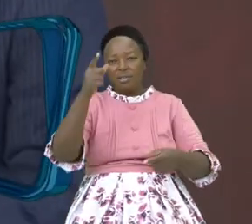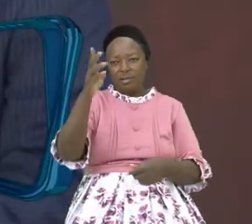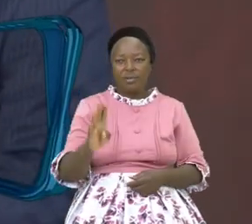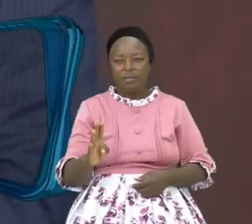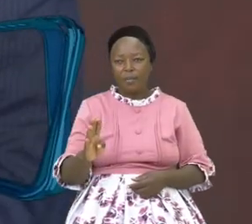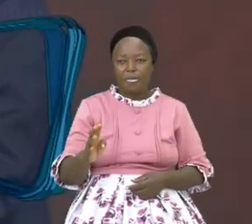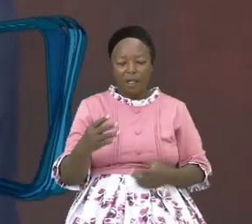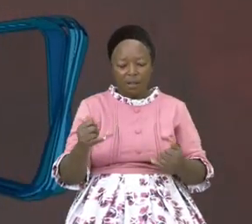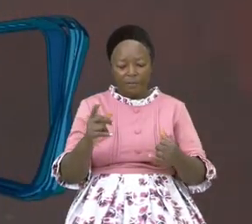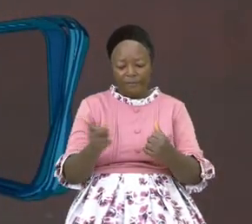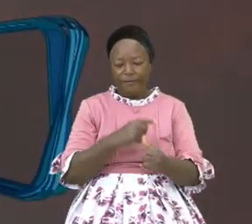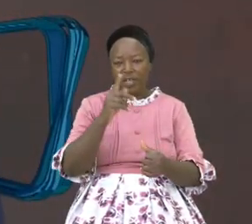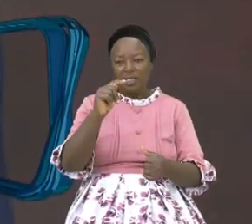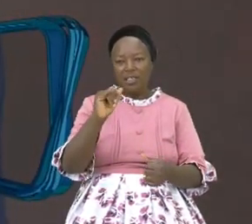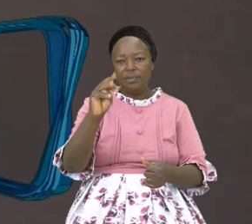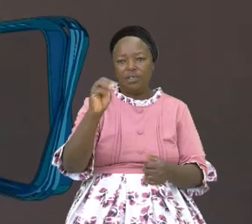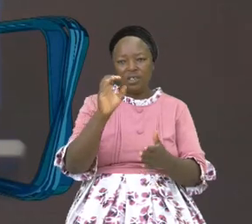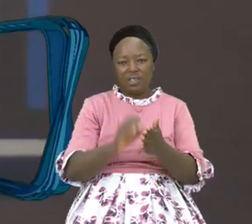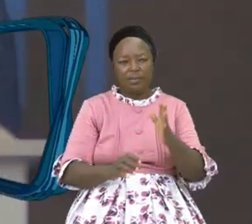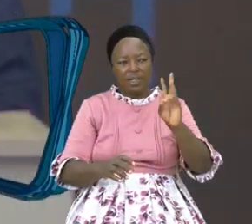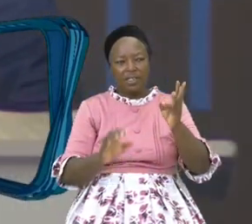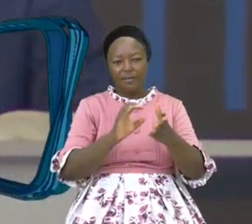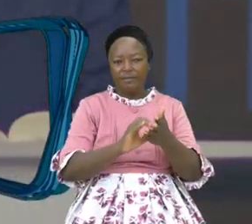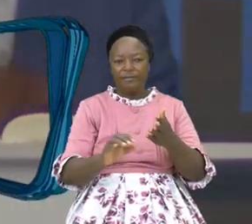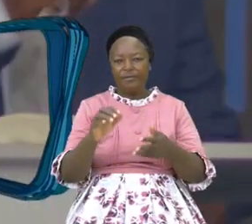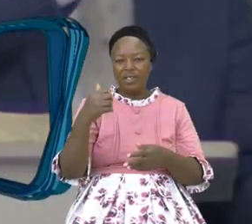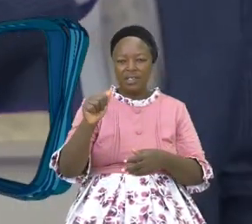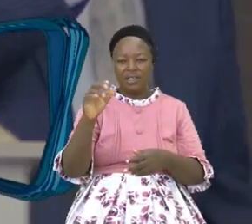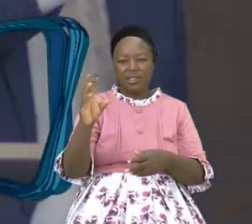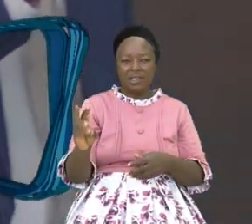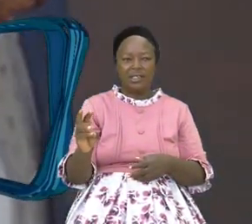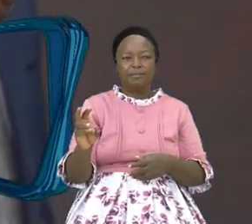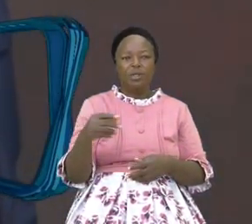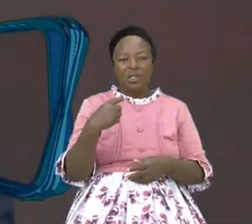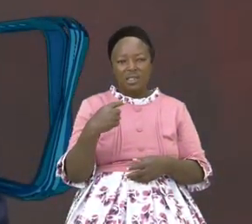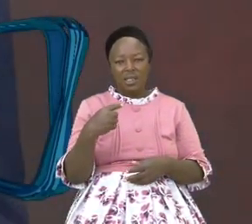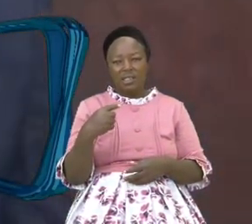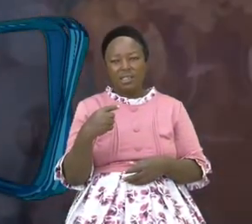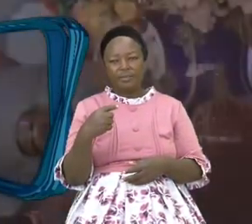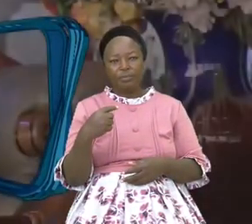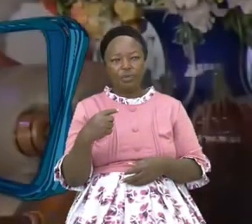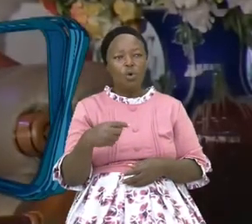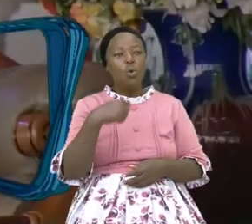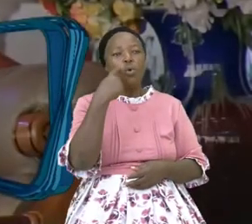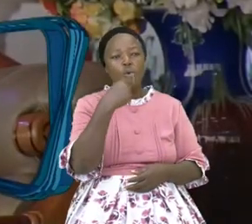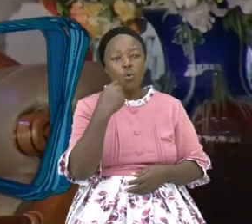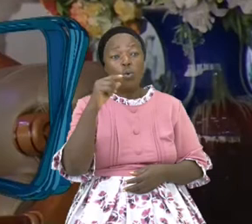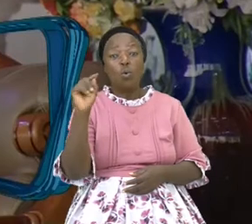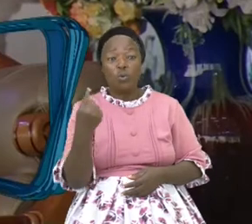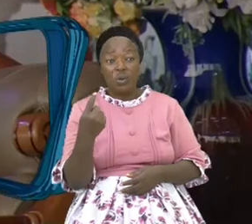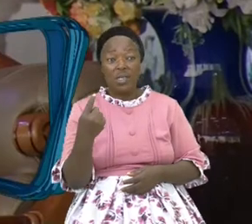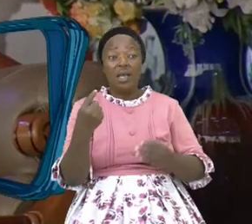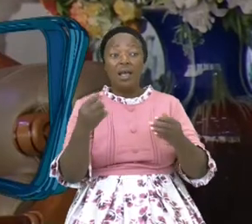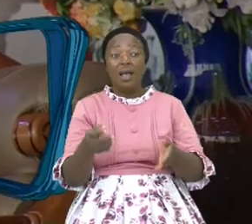Look at 1 Timothy chapter 6. I'm reading from verse 16 there. It says, who only